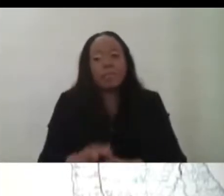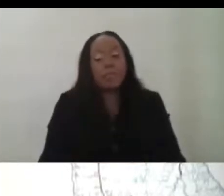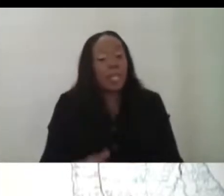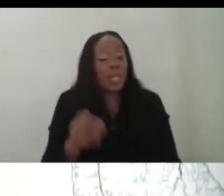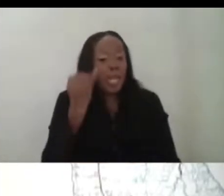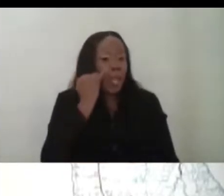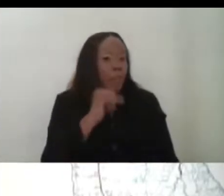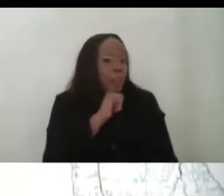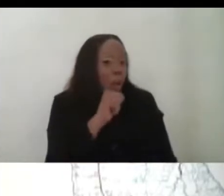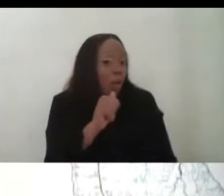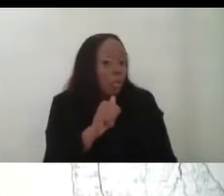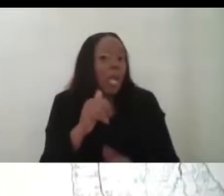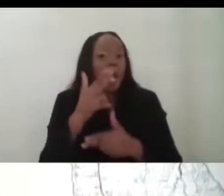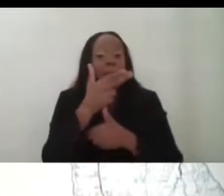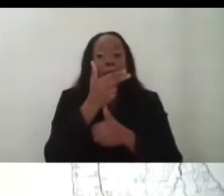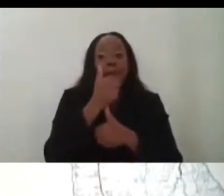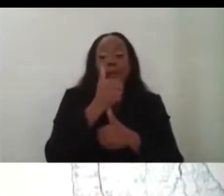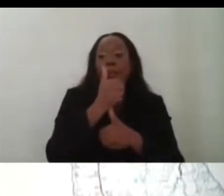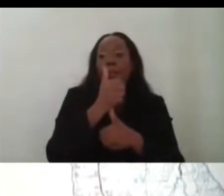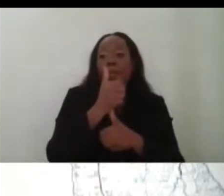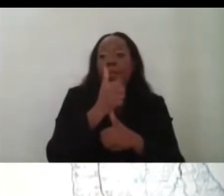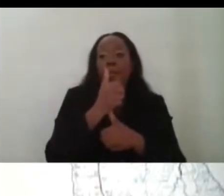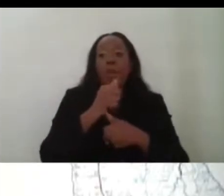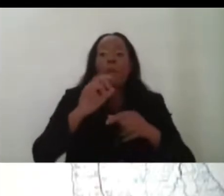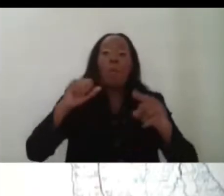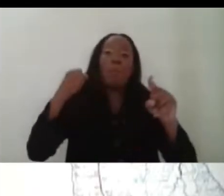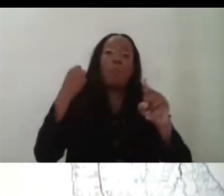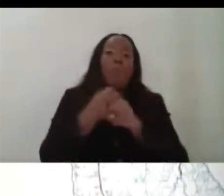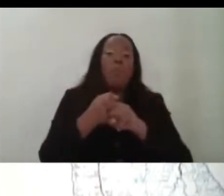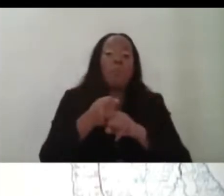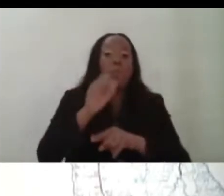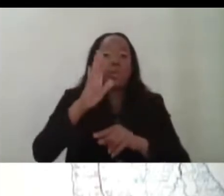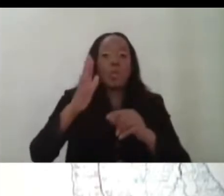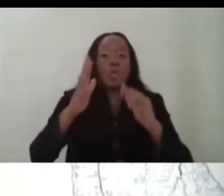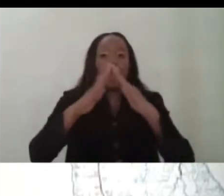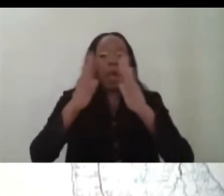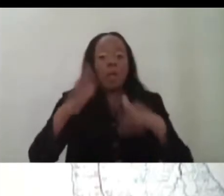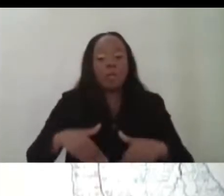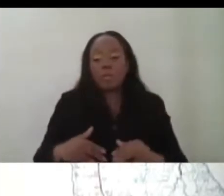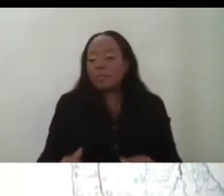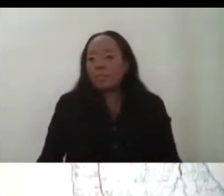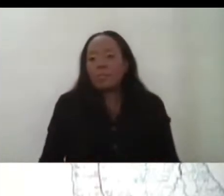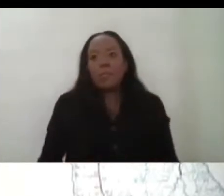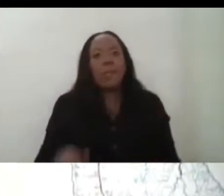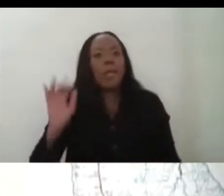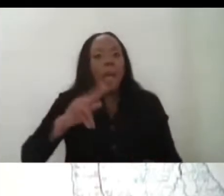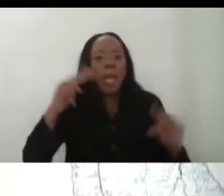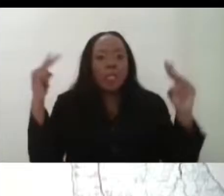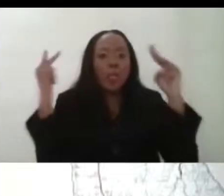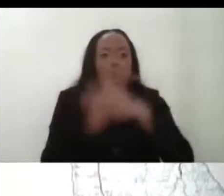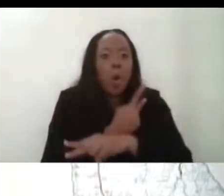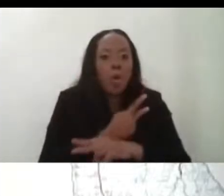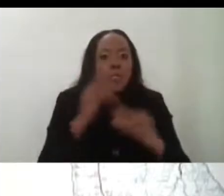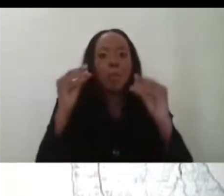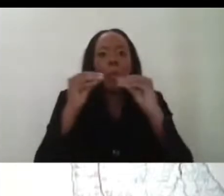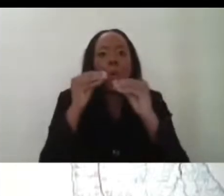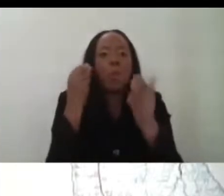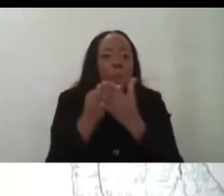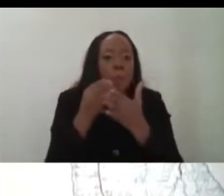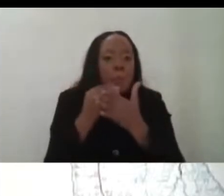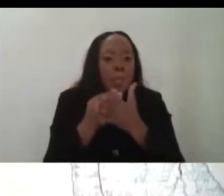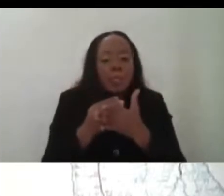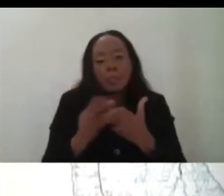We also have a hurricane strap program. You can reach out to the Department of Emergency Management if you